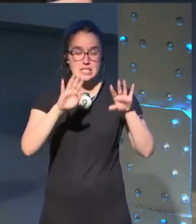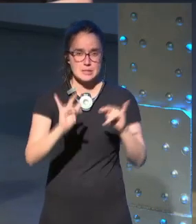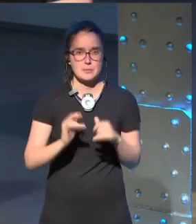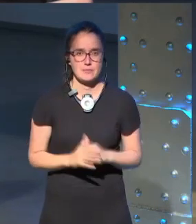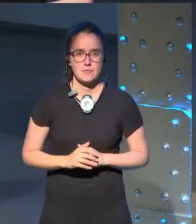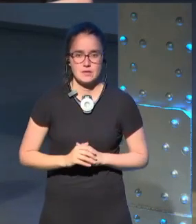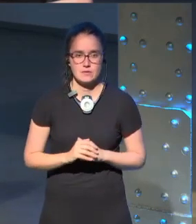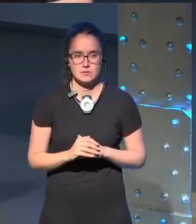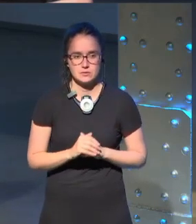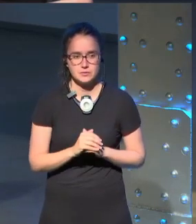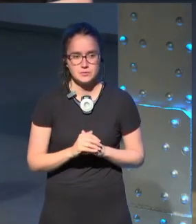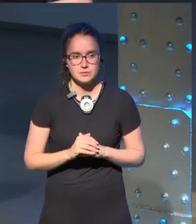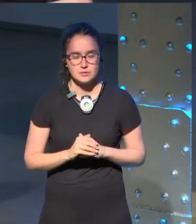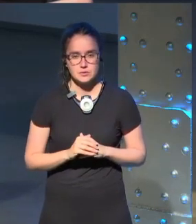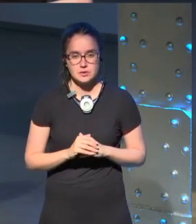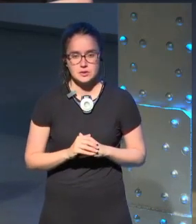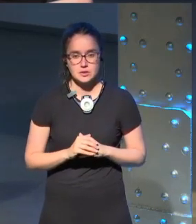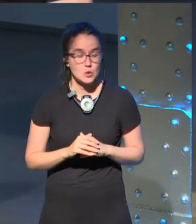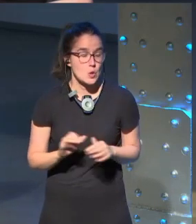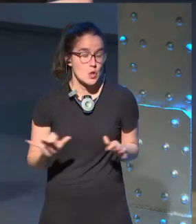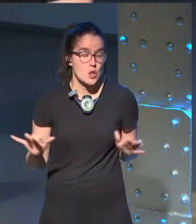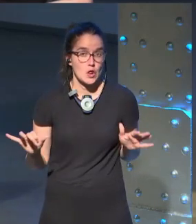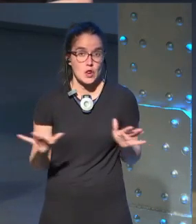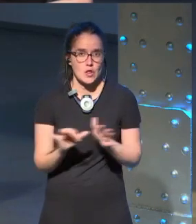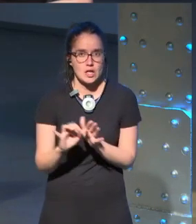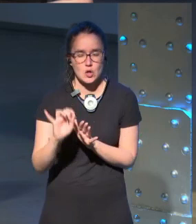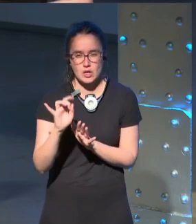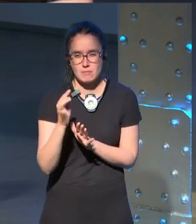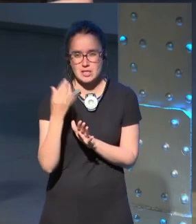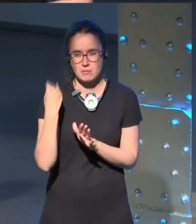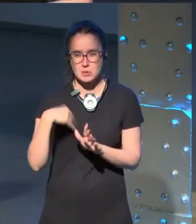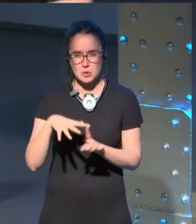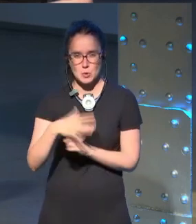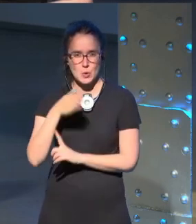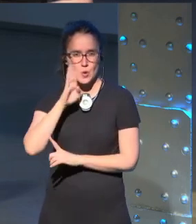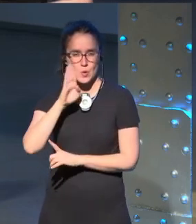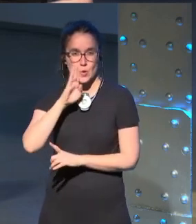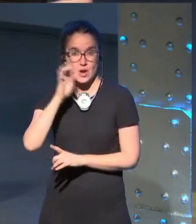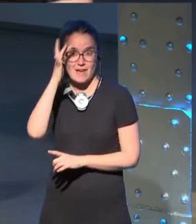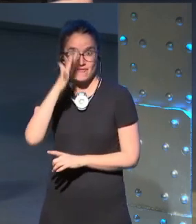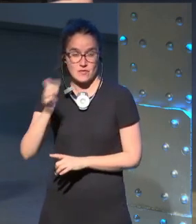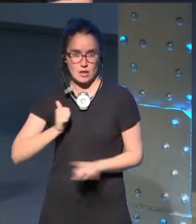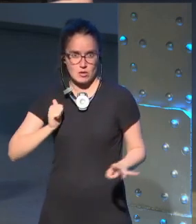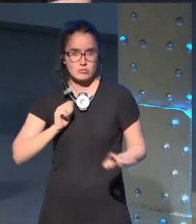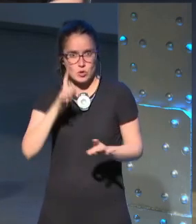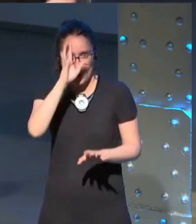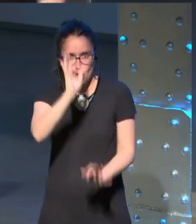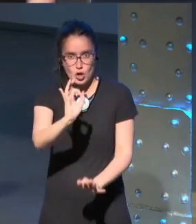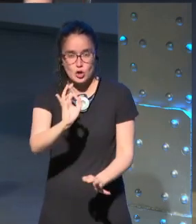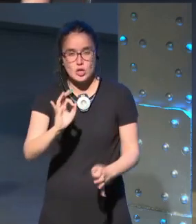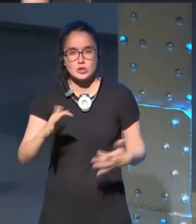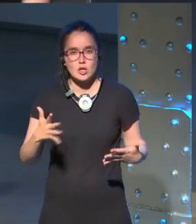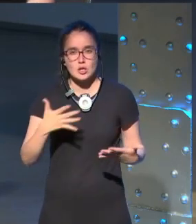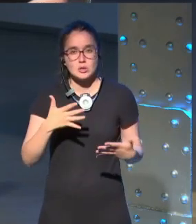The closest I could ever come to that would be fictionally to let Dave approach